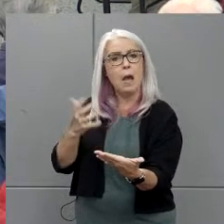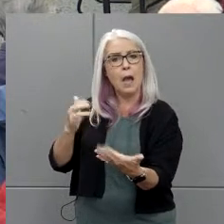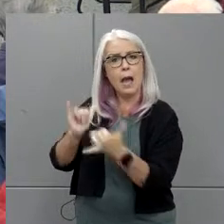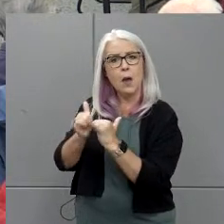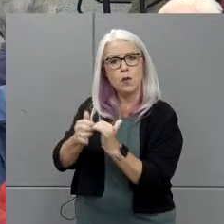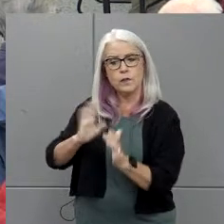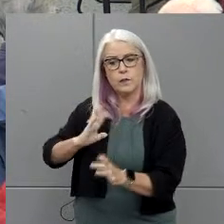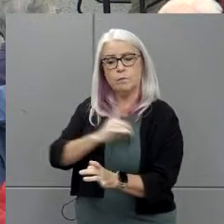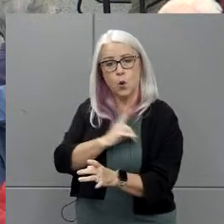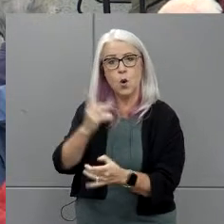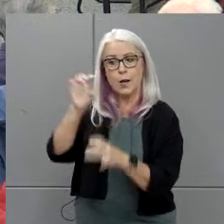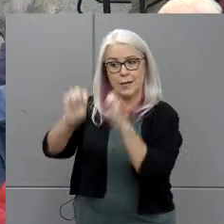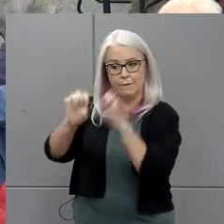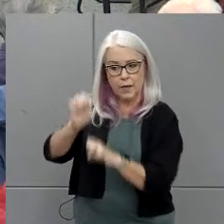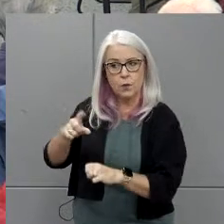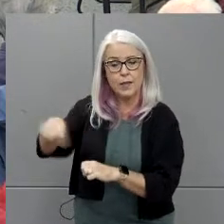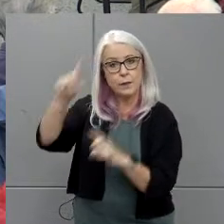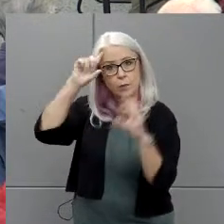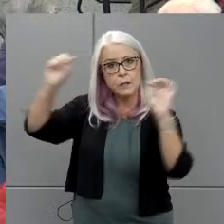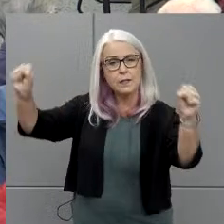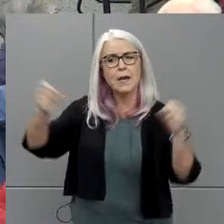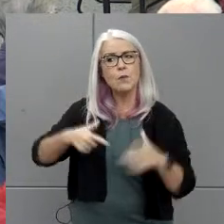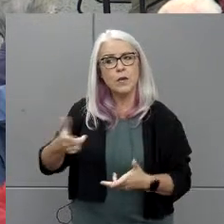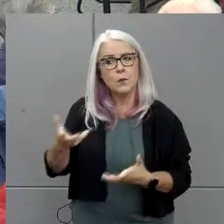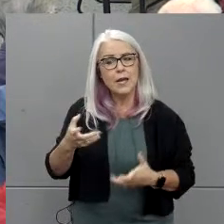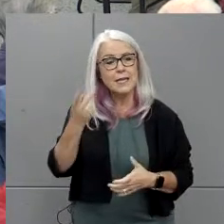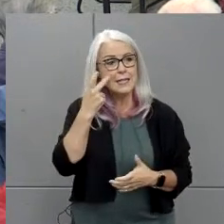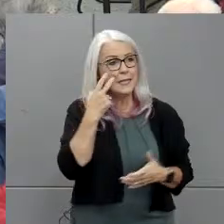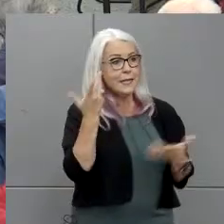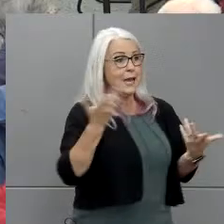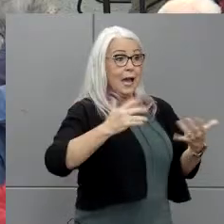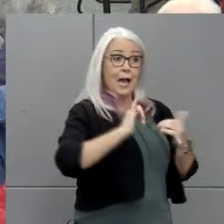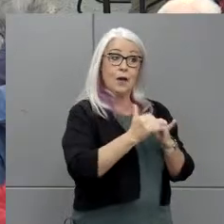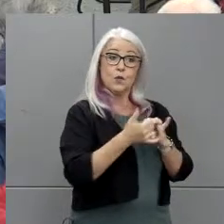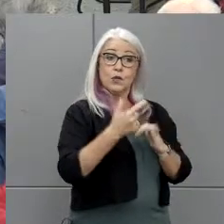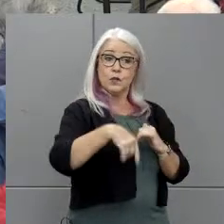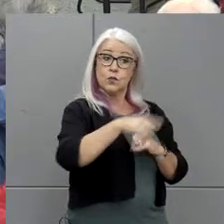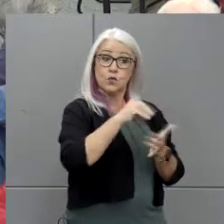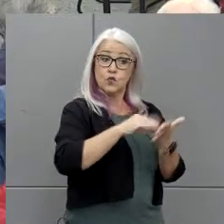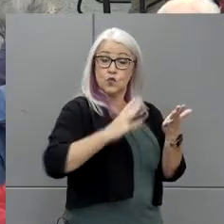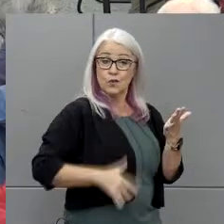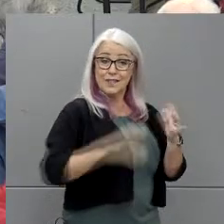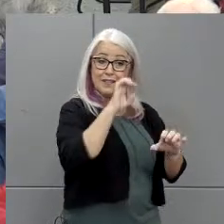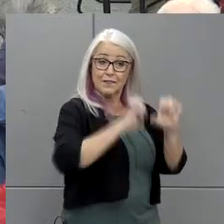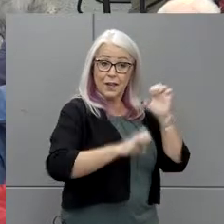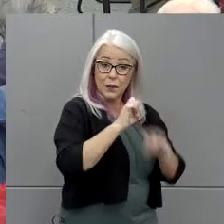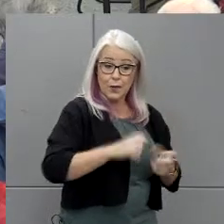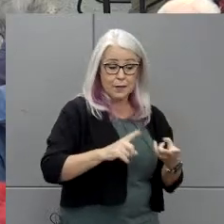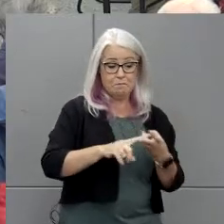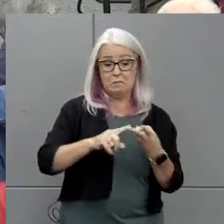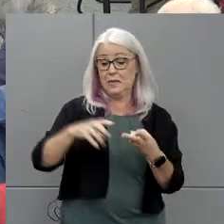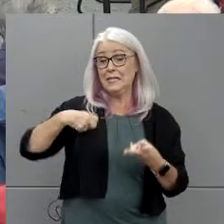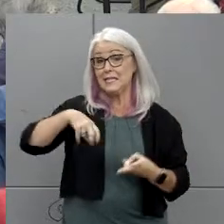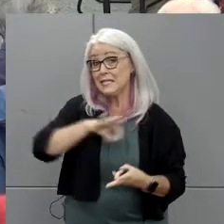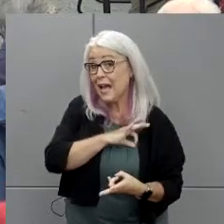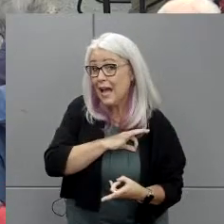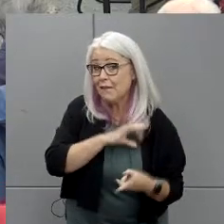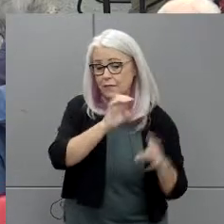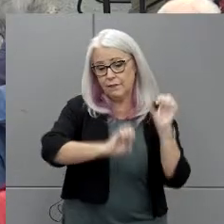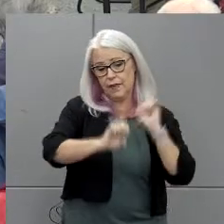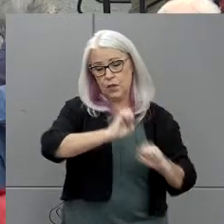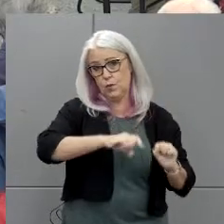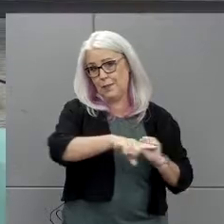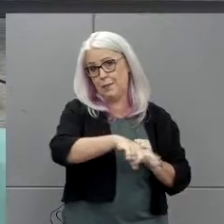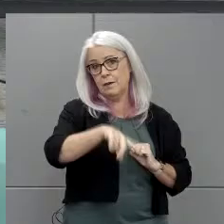president, but it would also be nice to see how does the students evaluate the president, how does staff evaluate the president, and for us to be